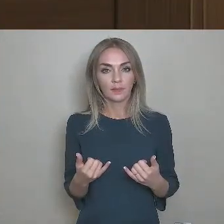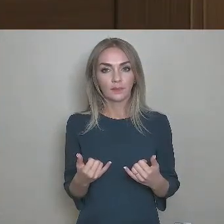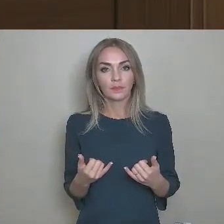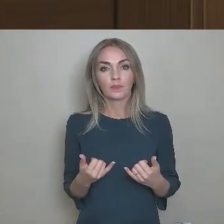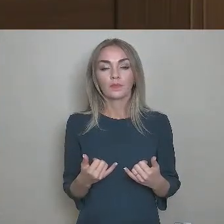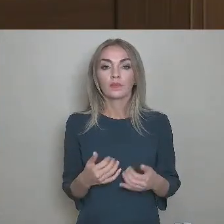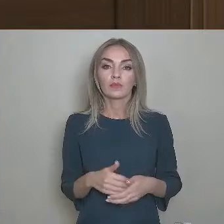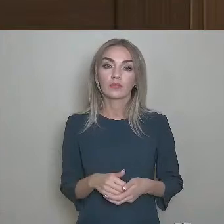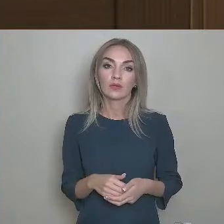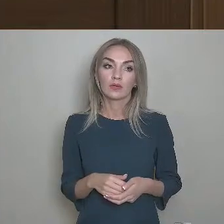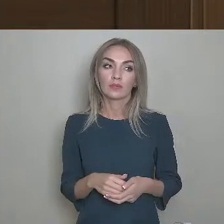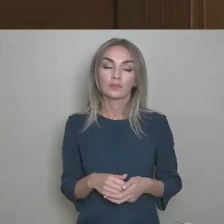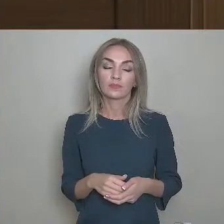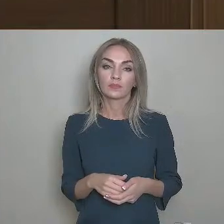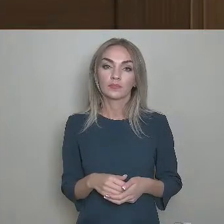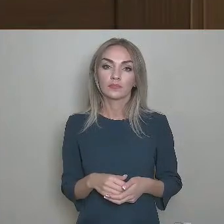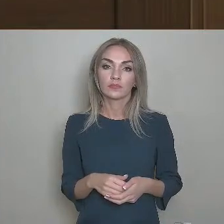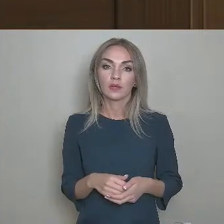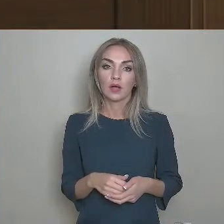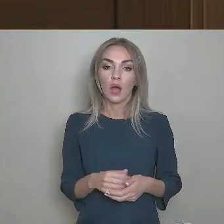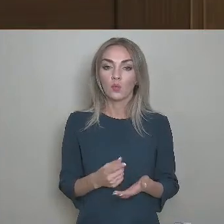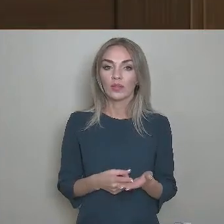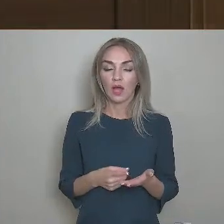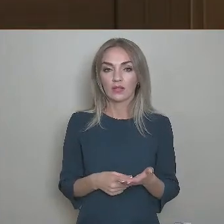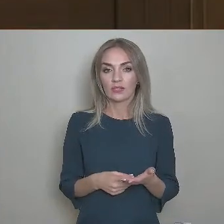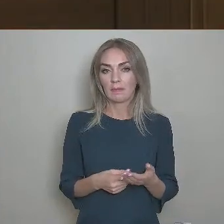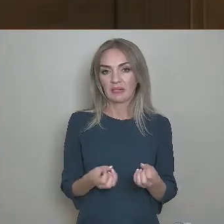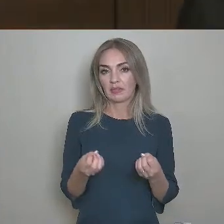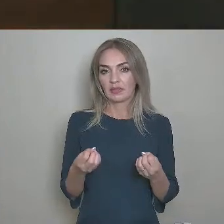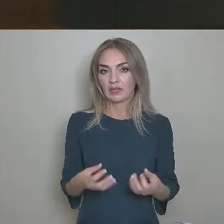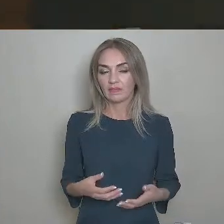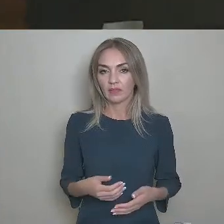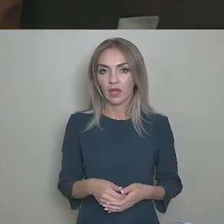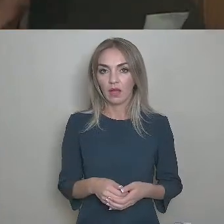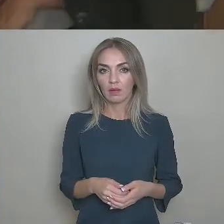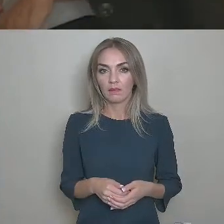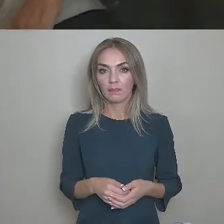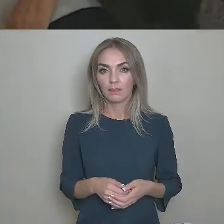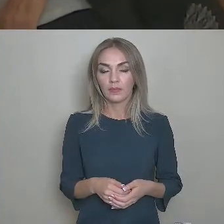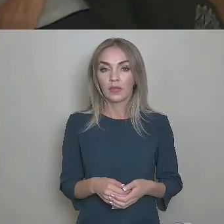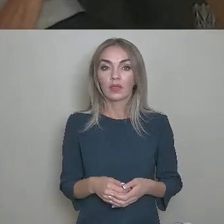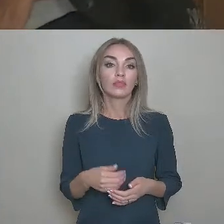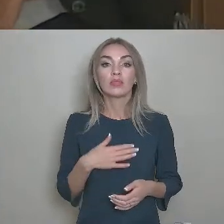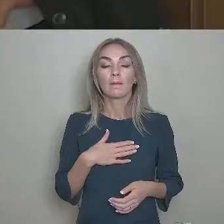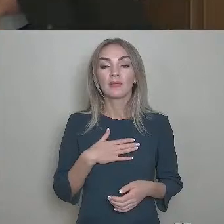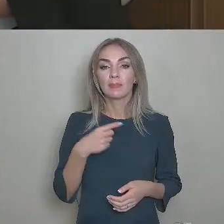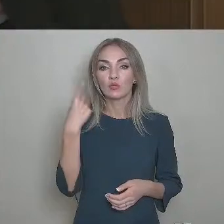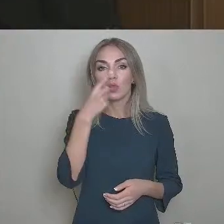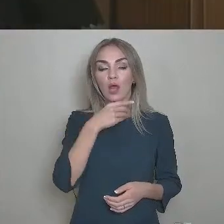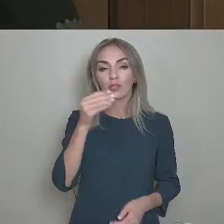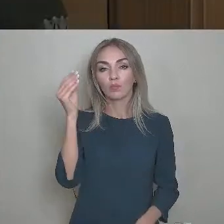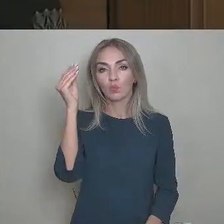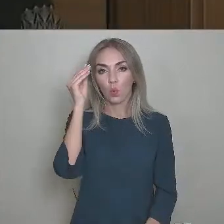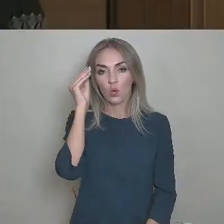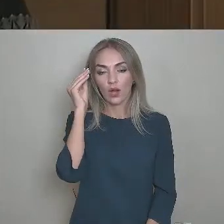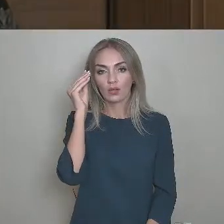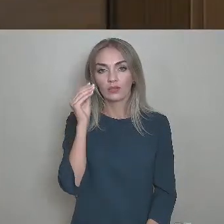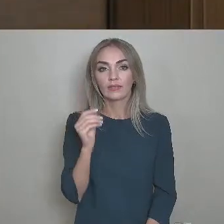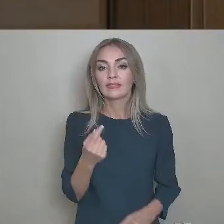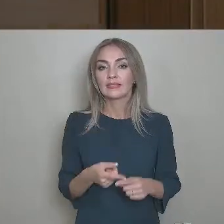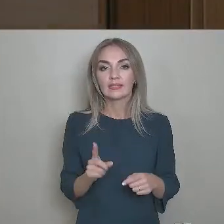to TEC, that's the work that should be done now. So that was a very simple